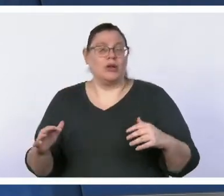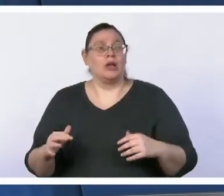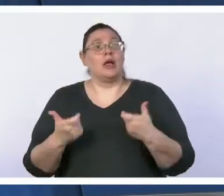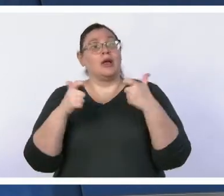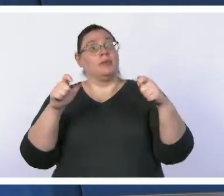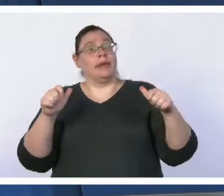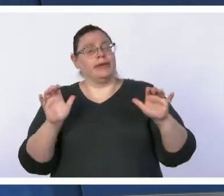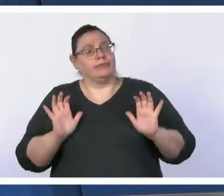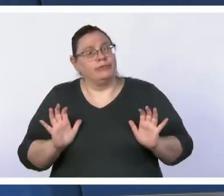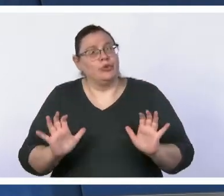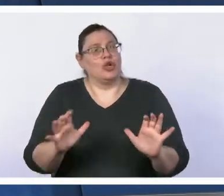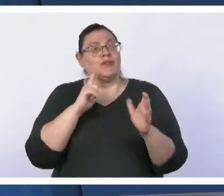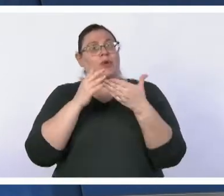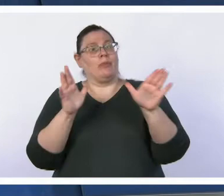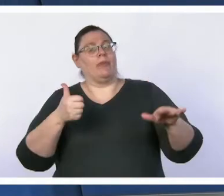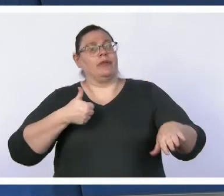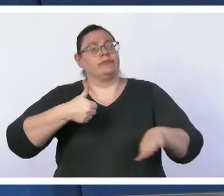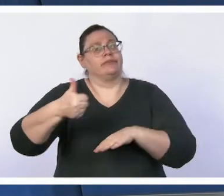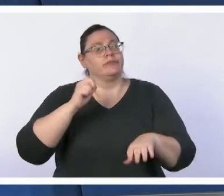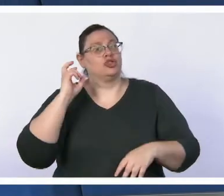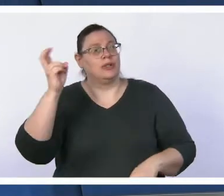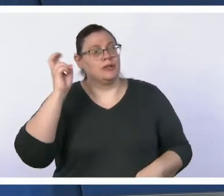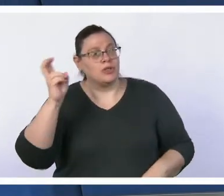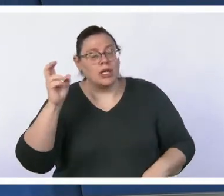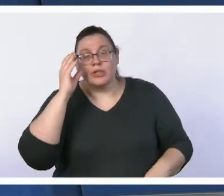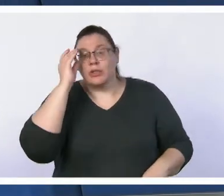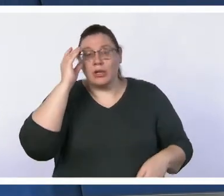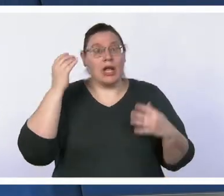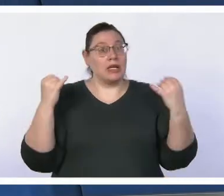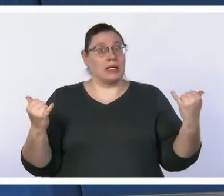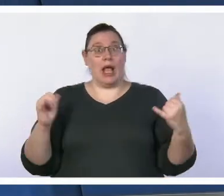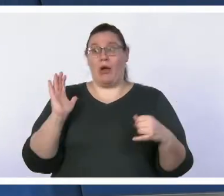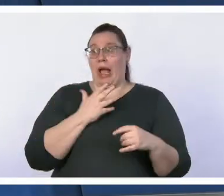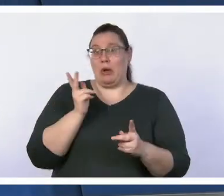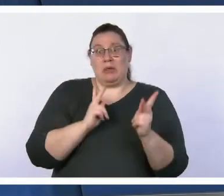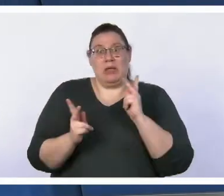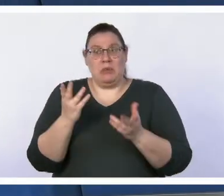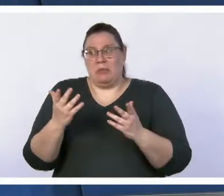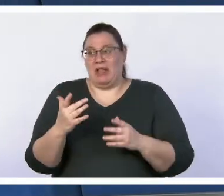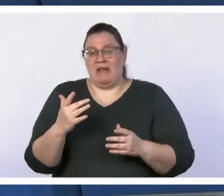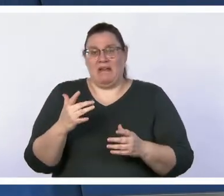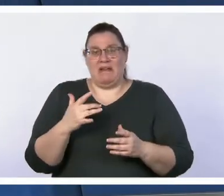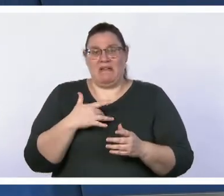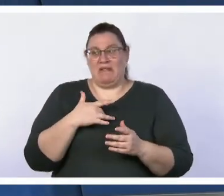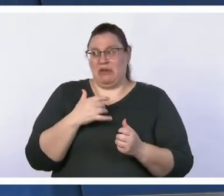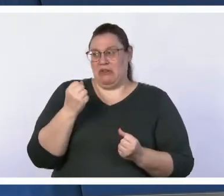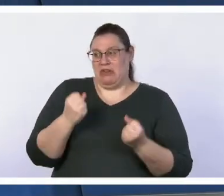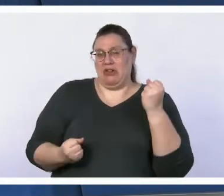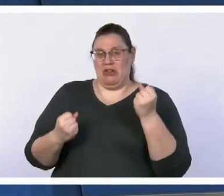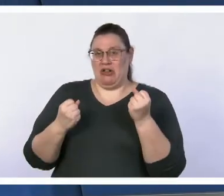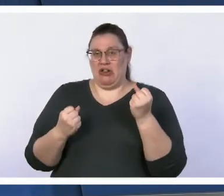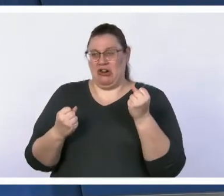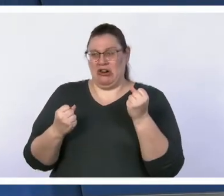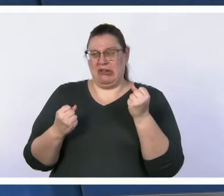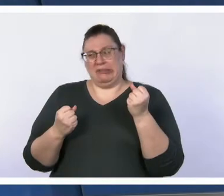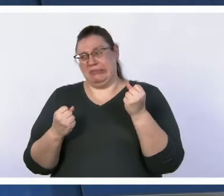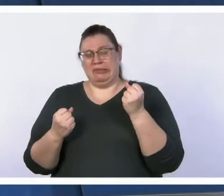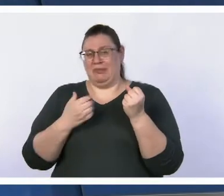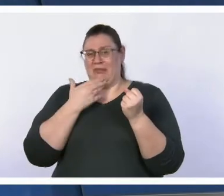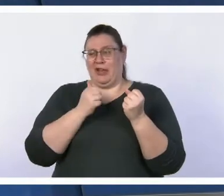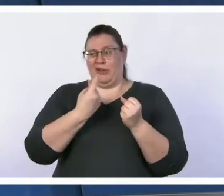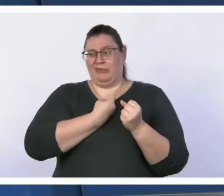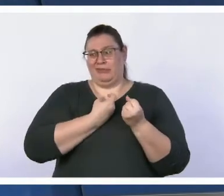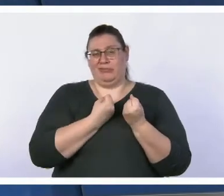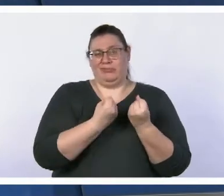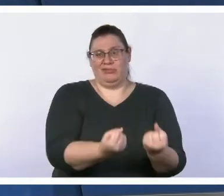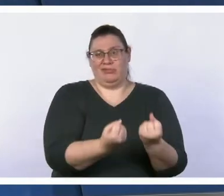towards public transportation. And now are people maybe feeling the safety of the car is a better route? I mean, so